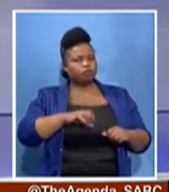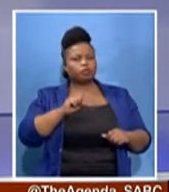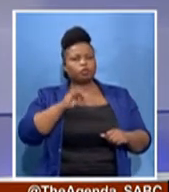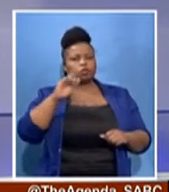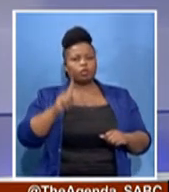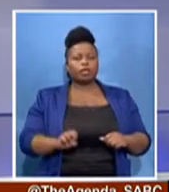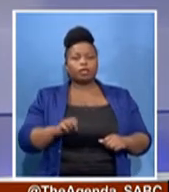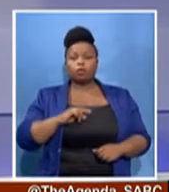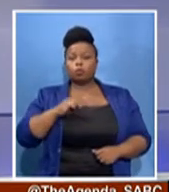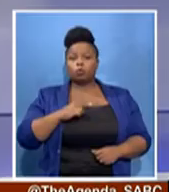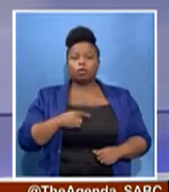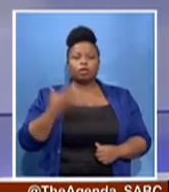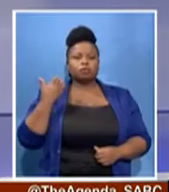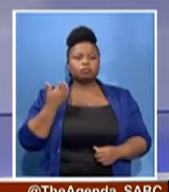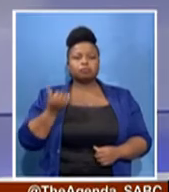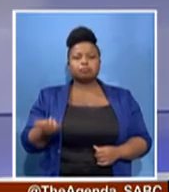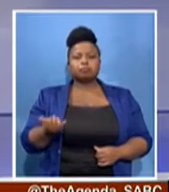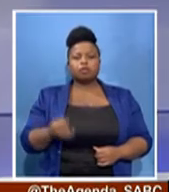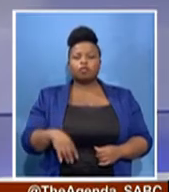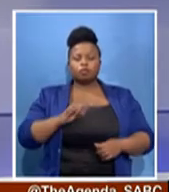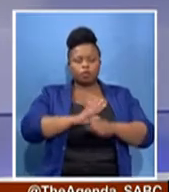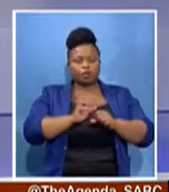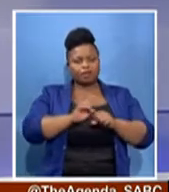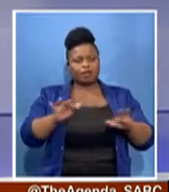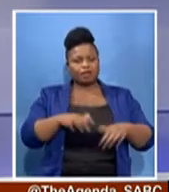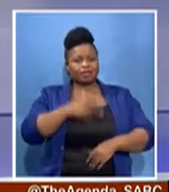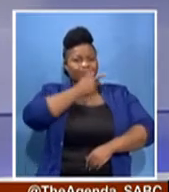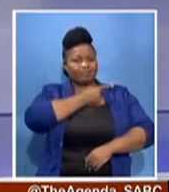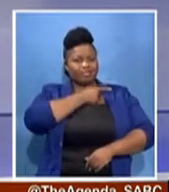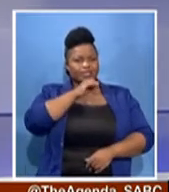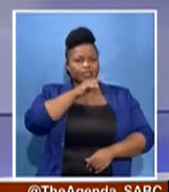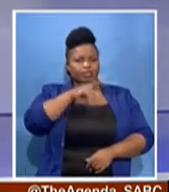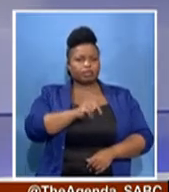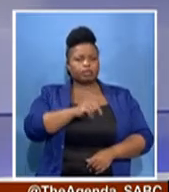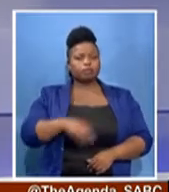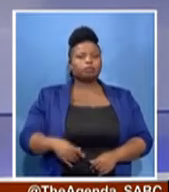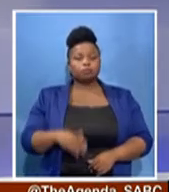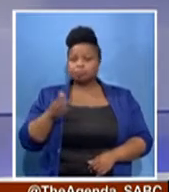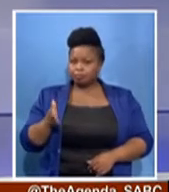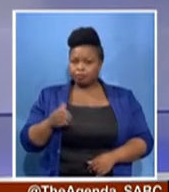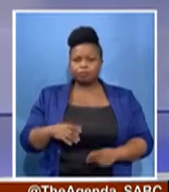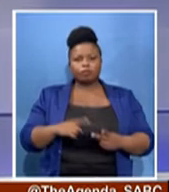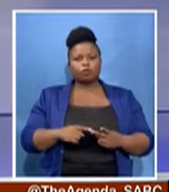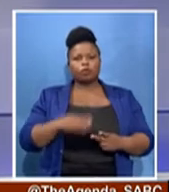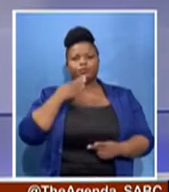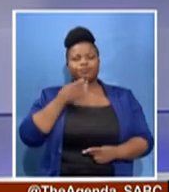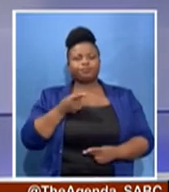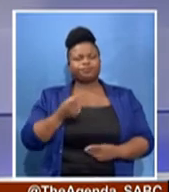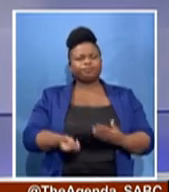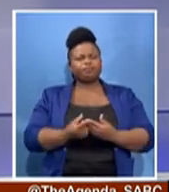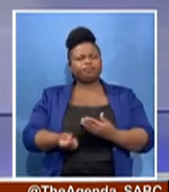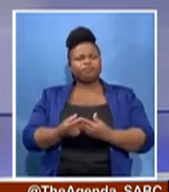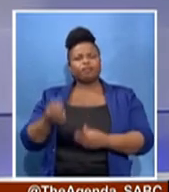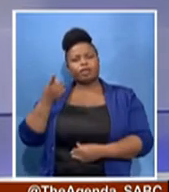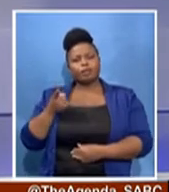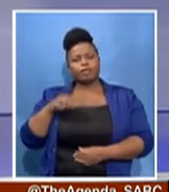the COVID-19 vaccine Janssen, as well as the adverse events reported in the United States of America. I spoke